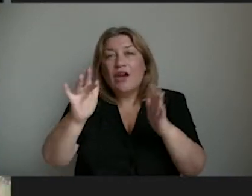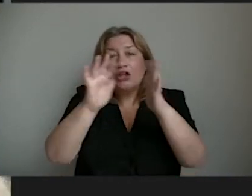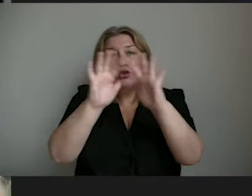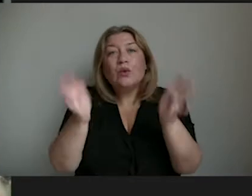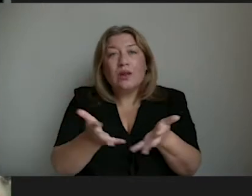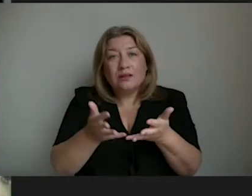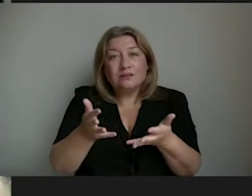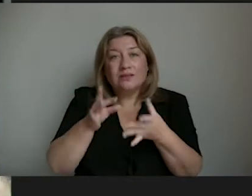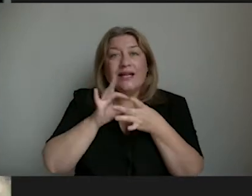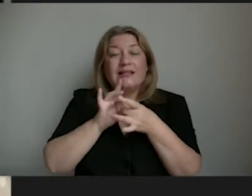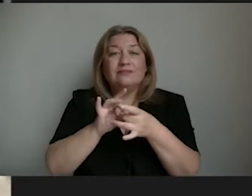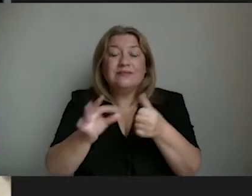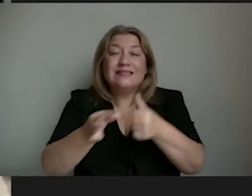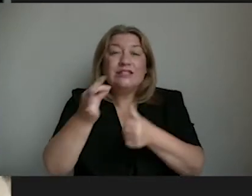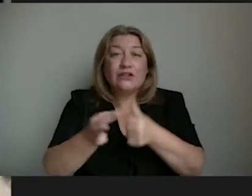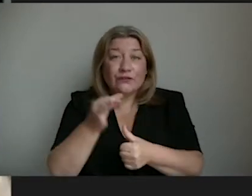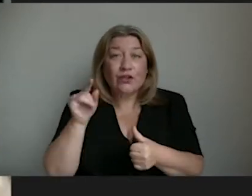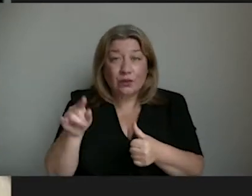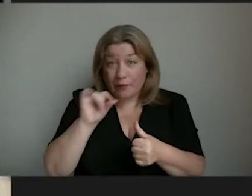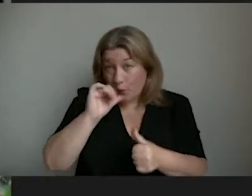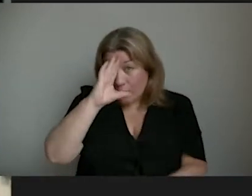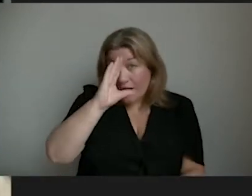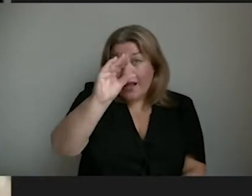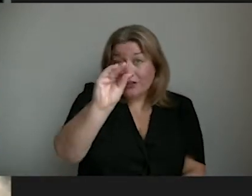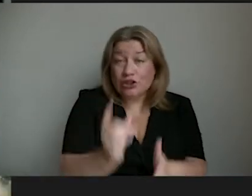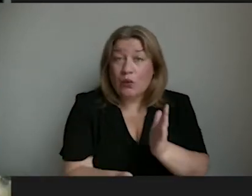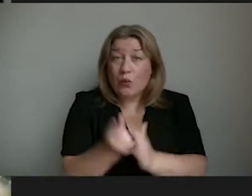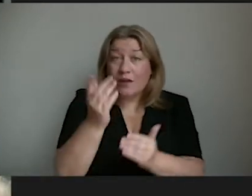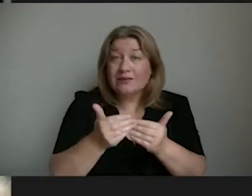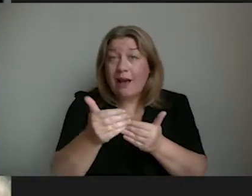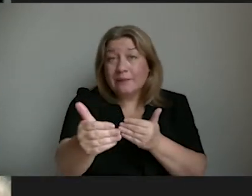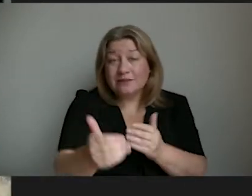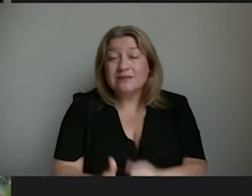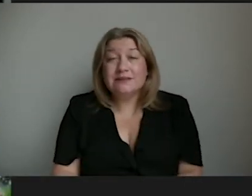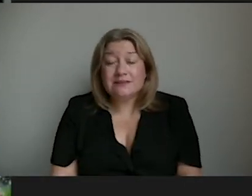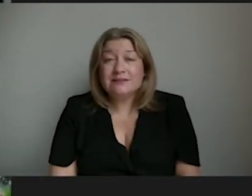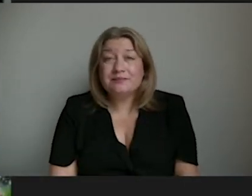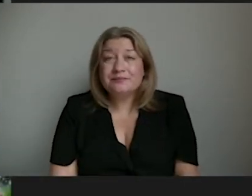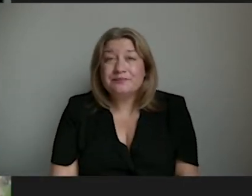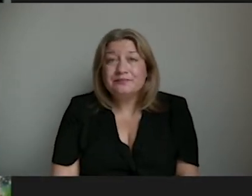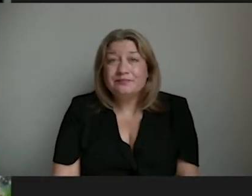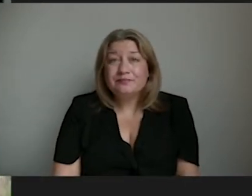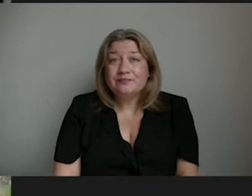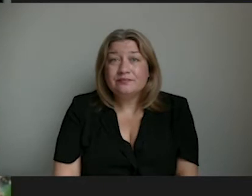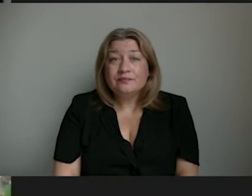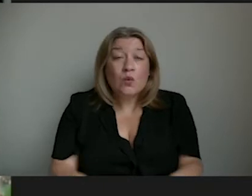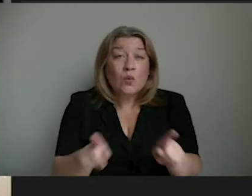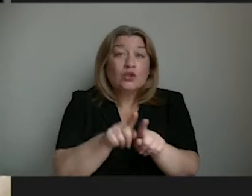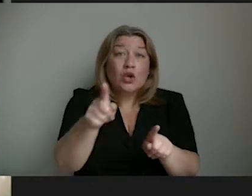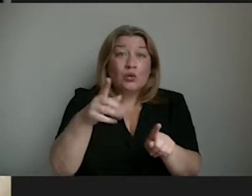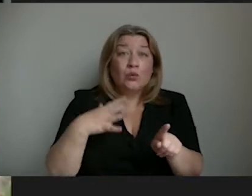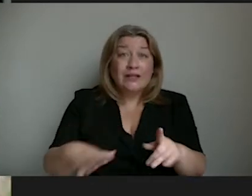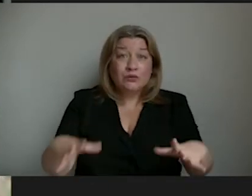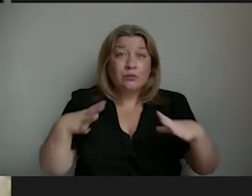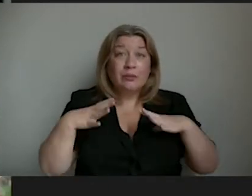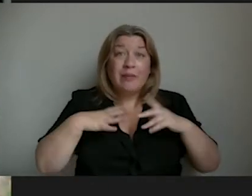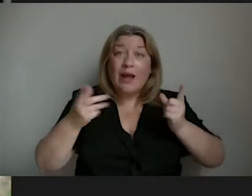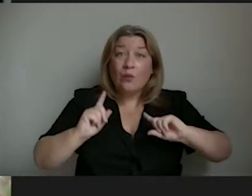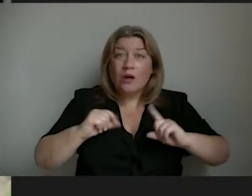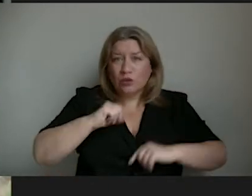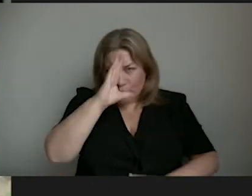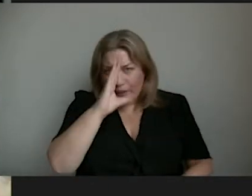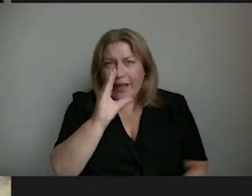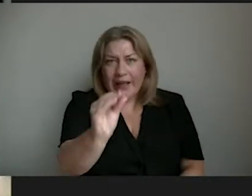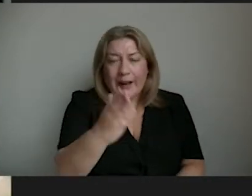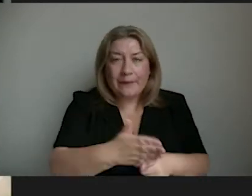any candidates. Obviously, we will keep you in the loop as to how they're going to take place and what you will need to prepare